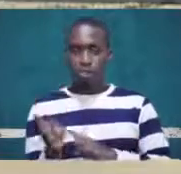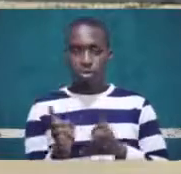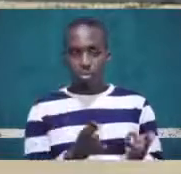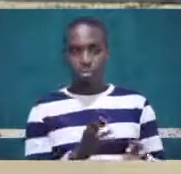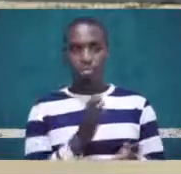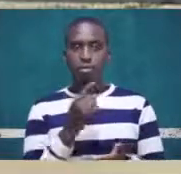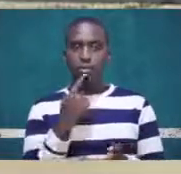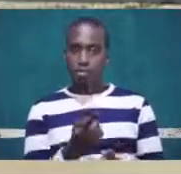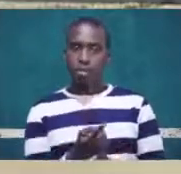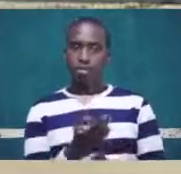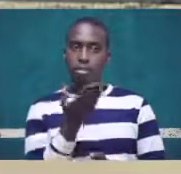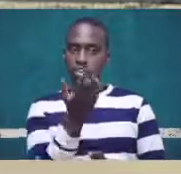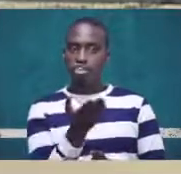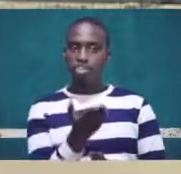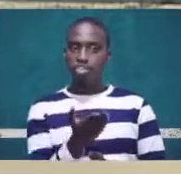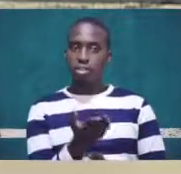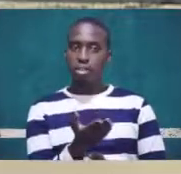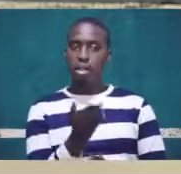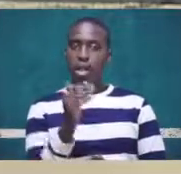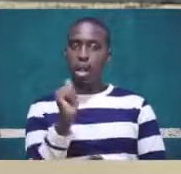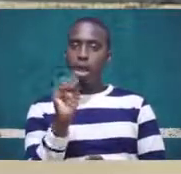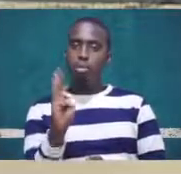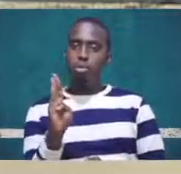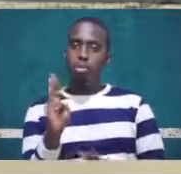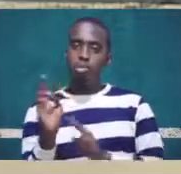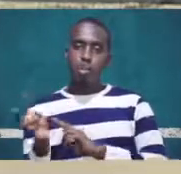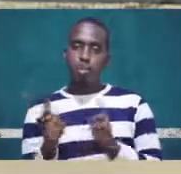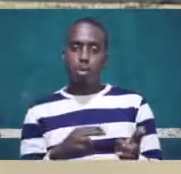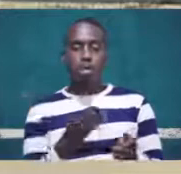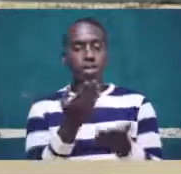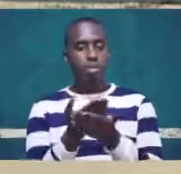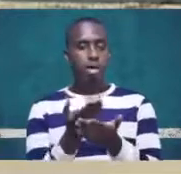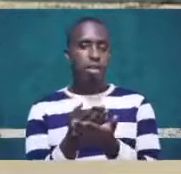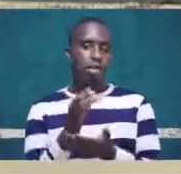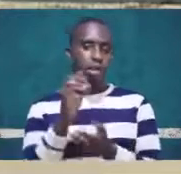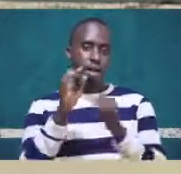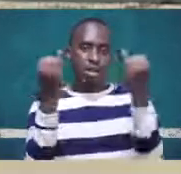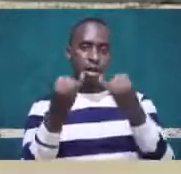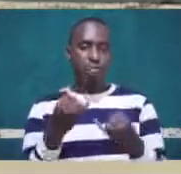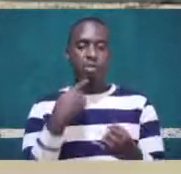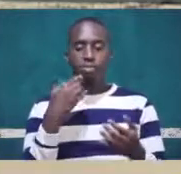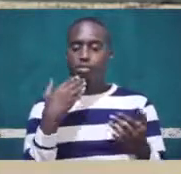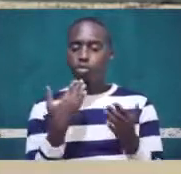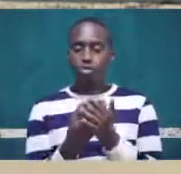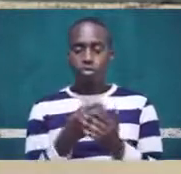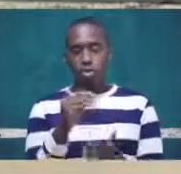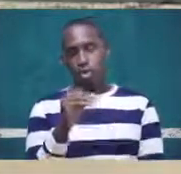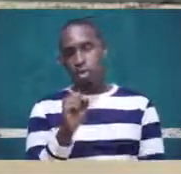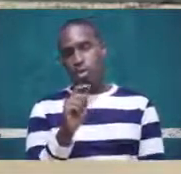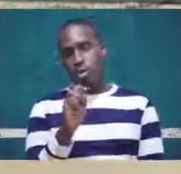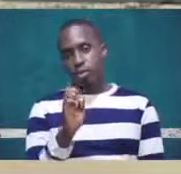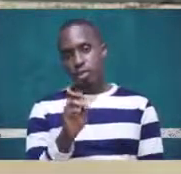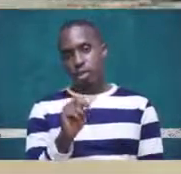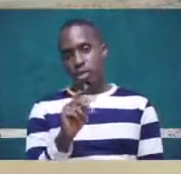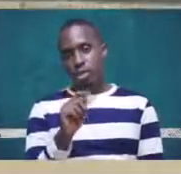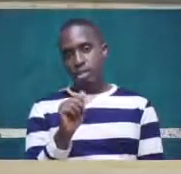So this is an abnormal demand curve for a good of ostentation. And in this case, we look at luxury